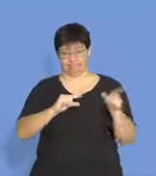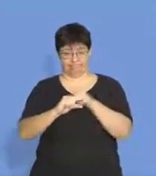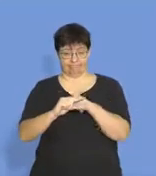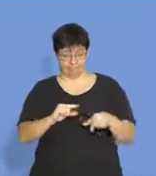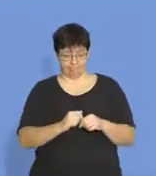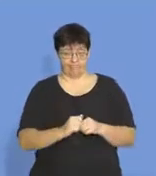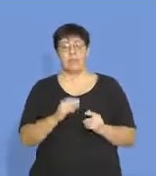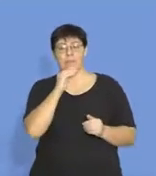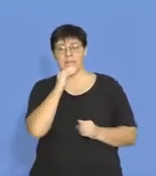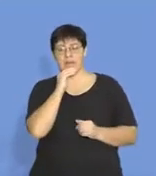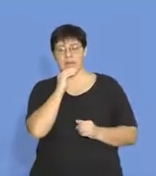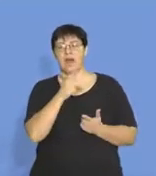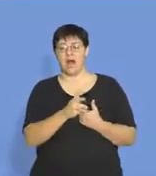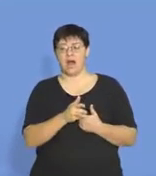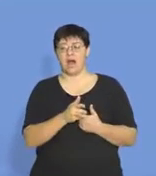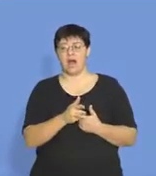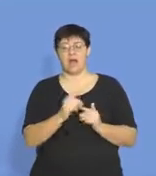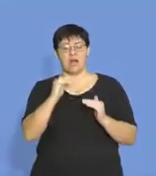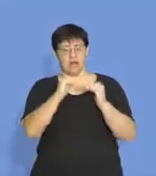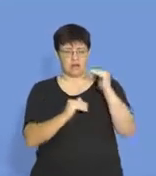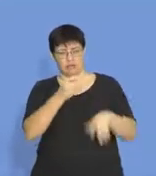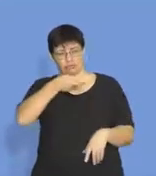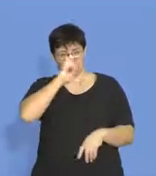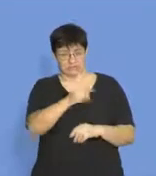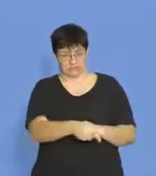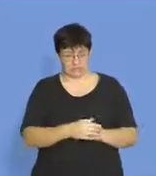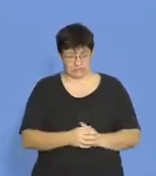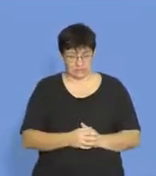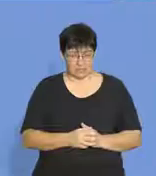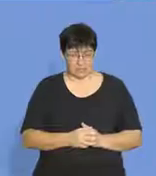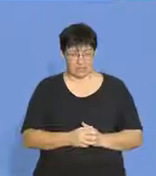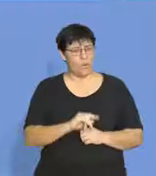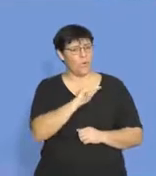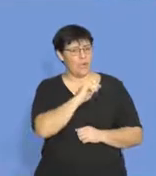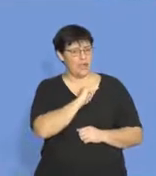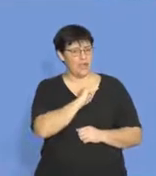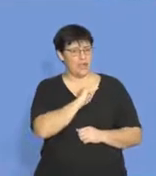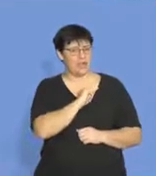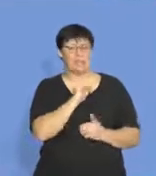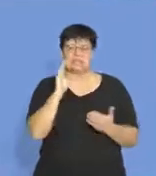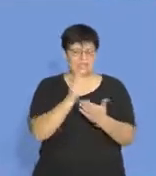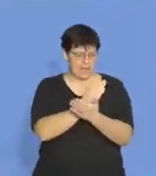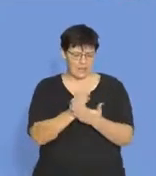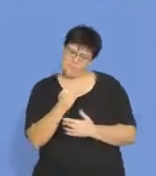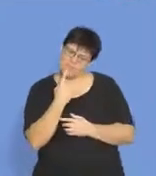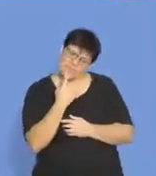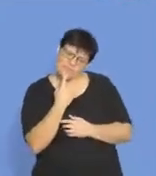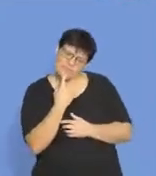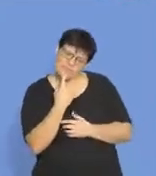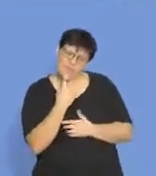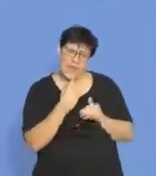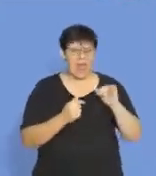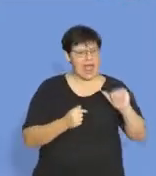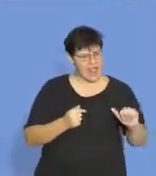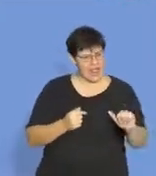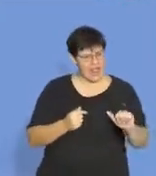as our strict inequalities. Why am I saying they are strict inequalities? Because at times it might be that A